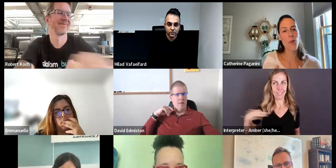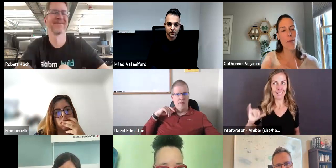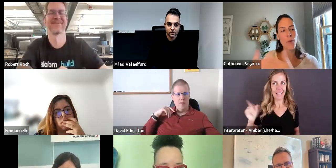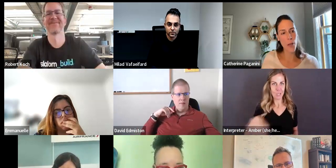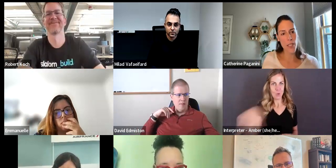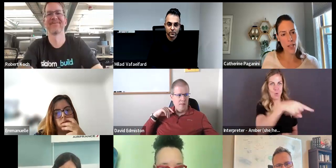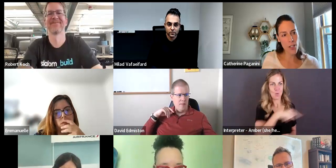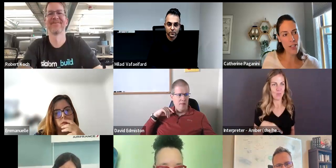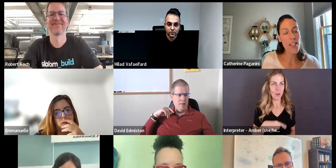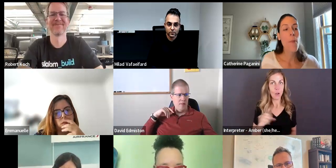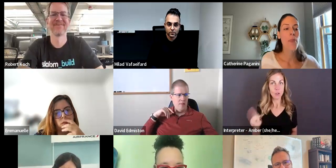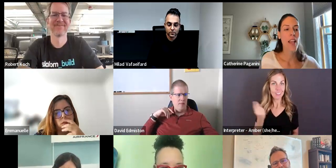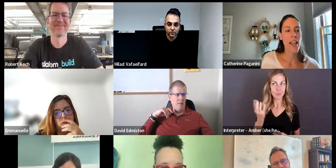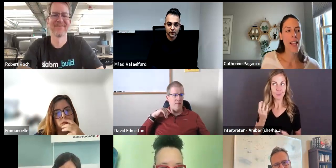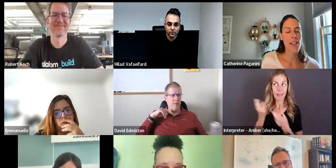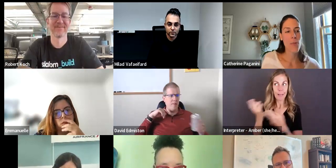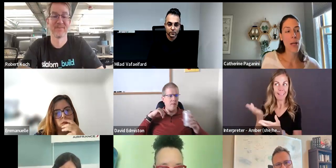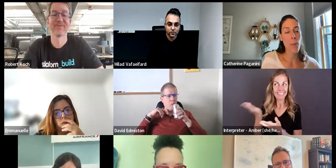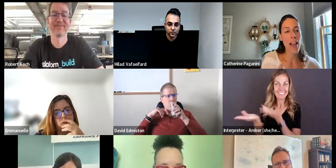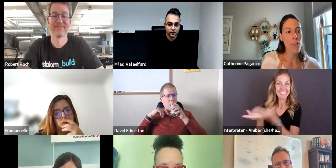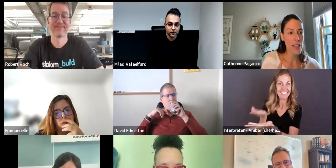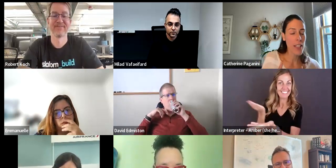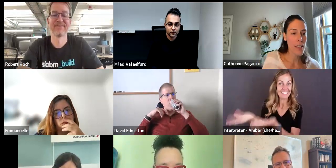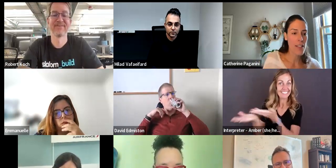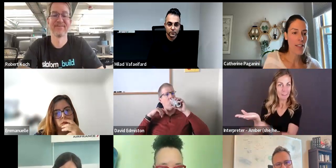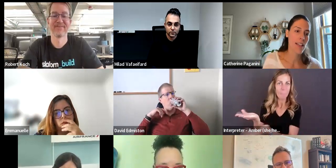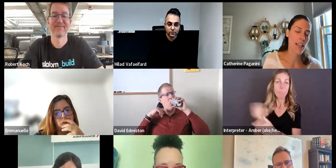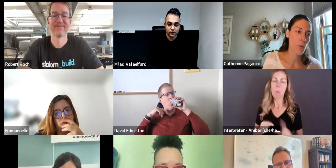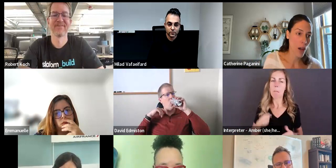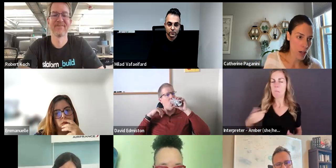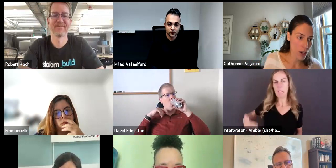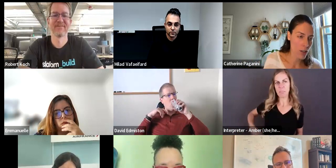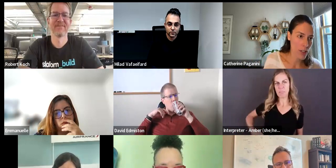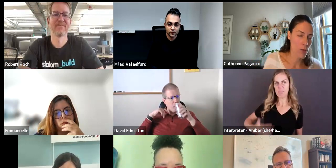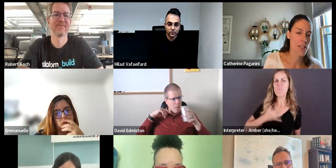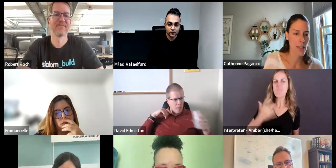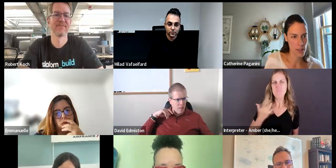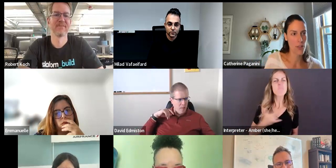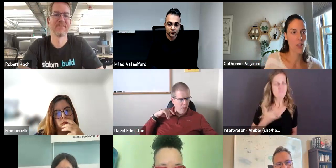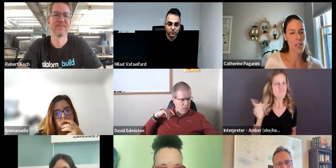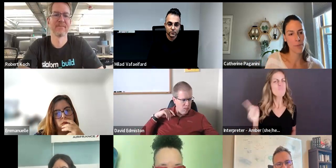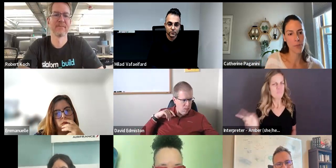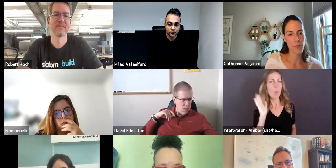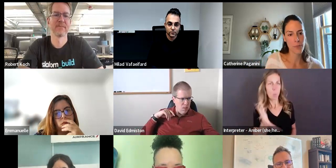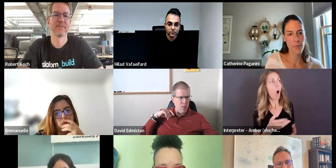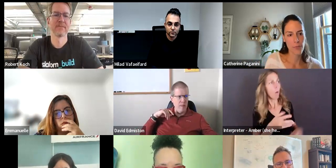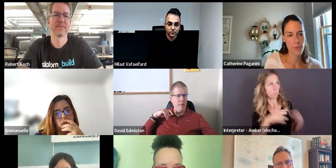we can do is make recommendations. And, but my feeling is that they are going to be taken